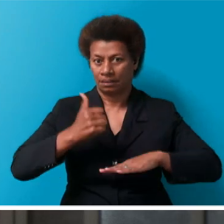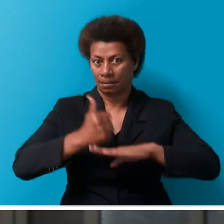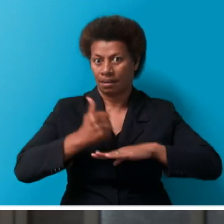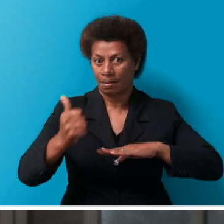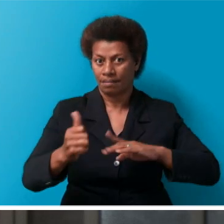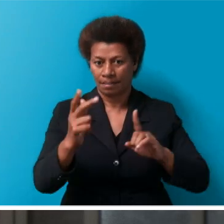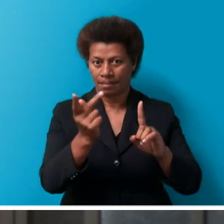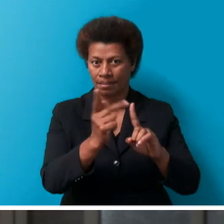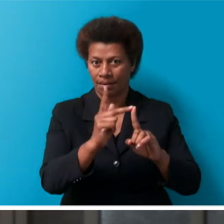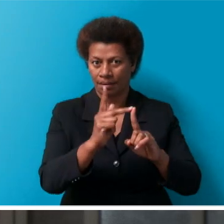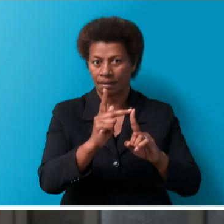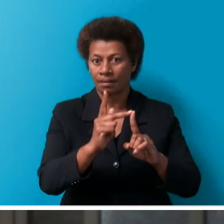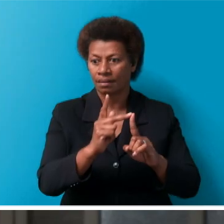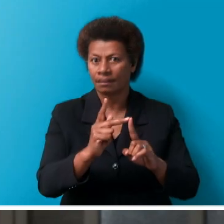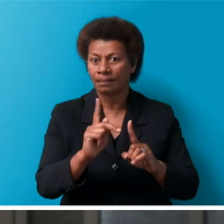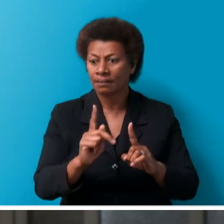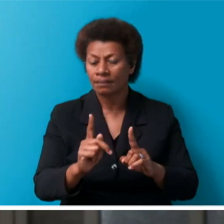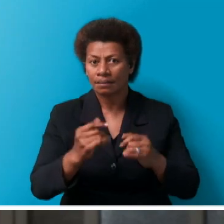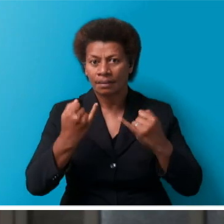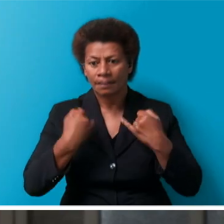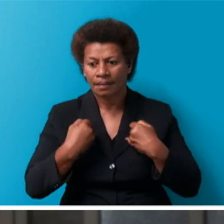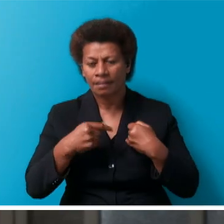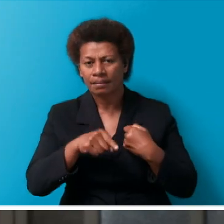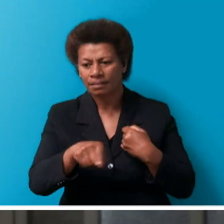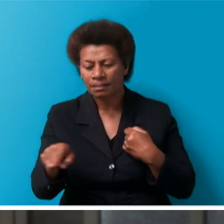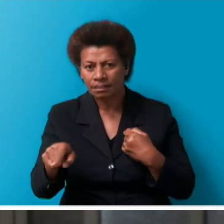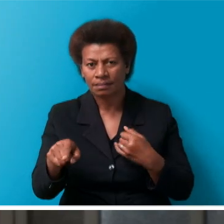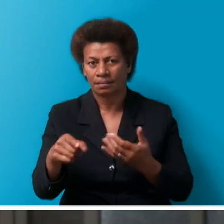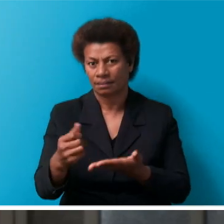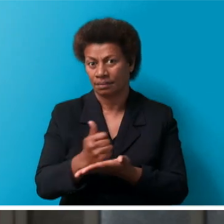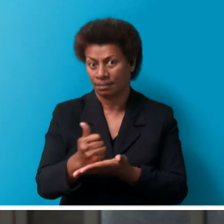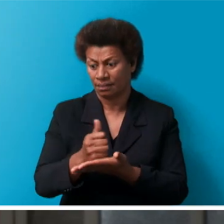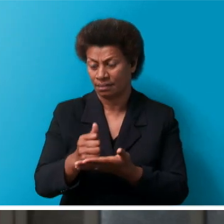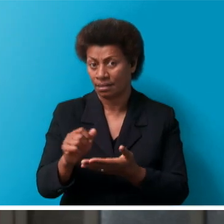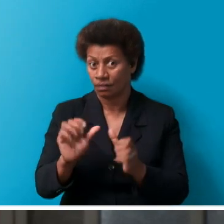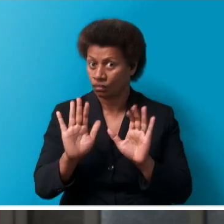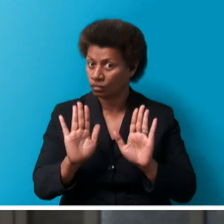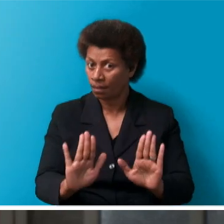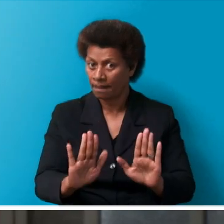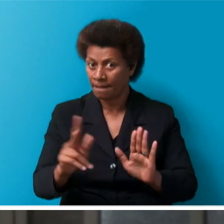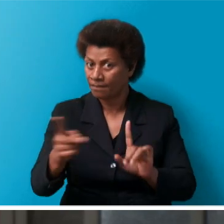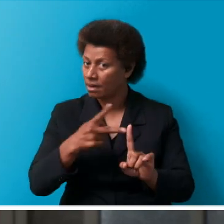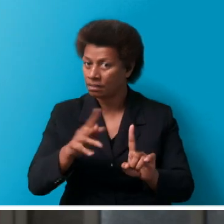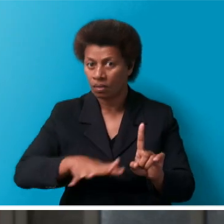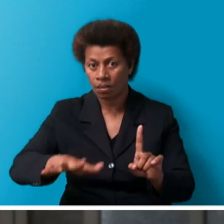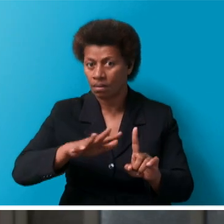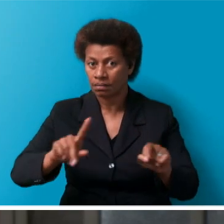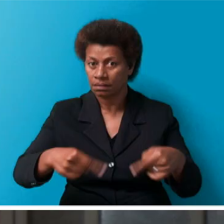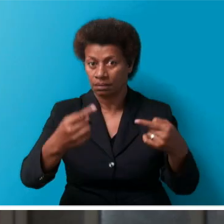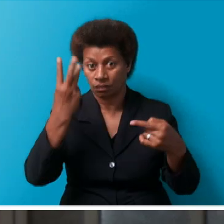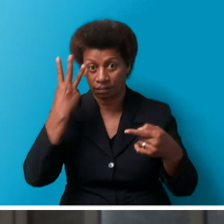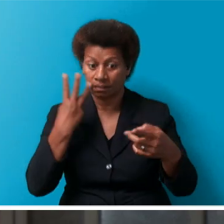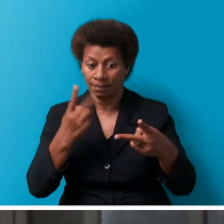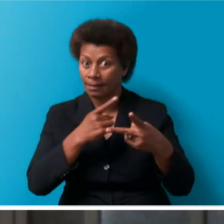prioritized the implementation of the National Action Plan to prevent violence against all women and girls, which outlines